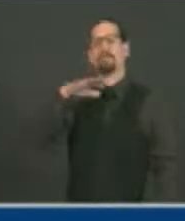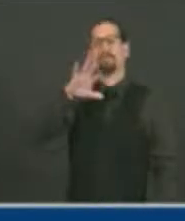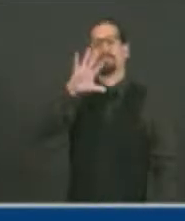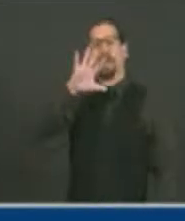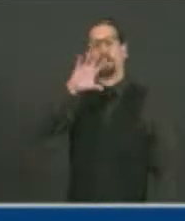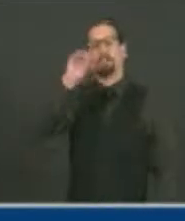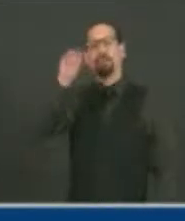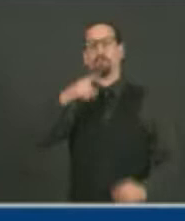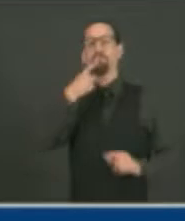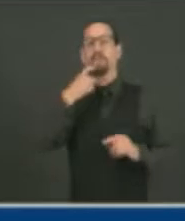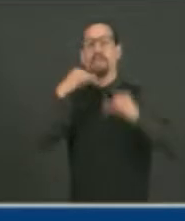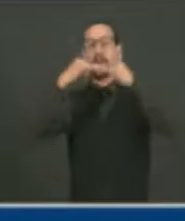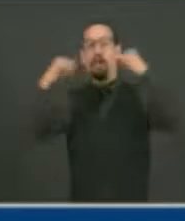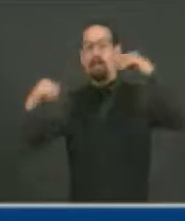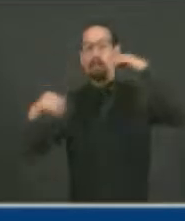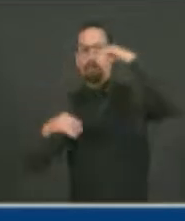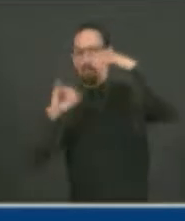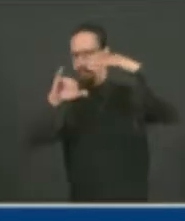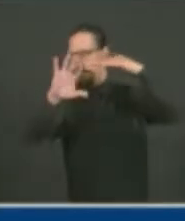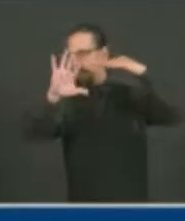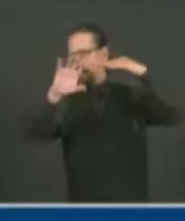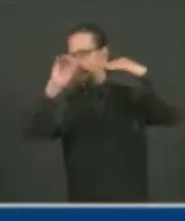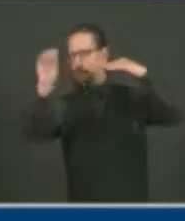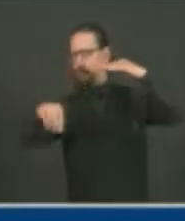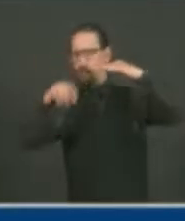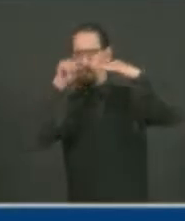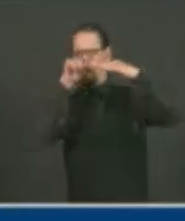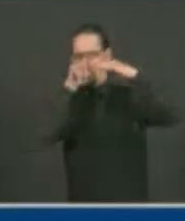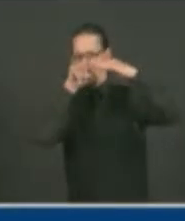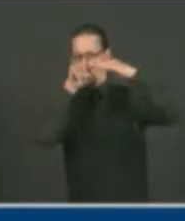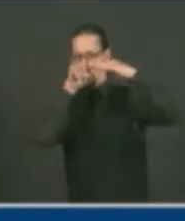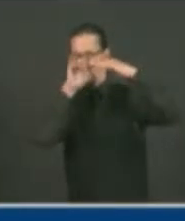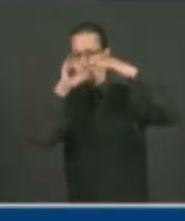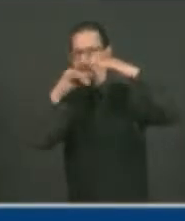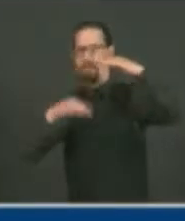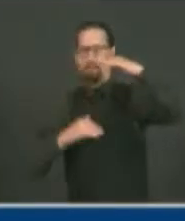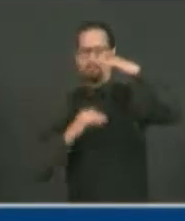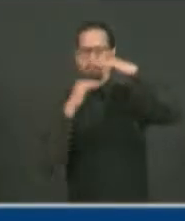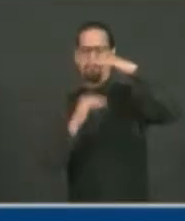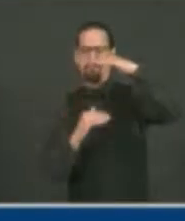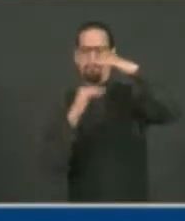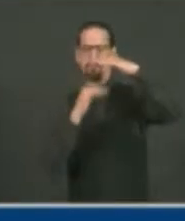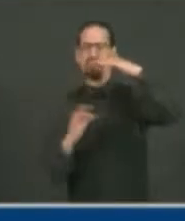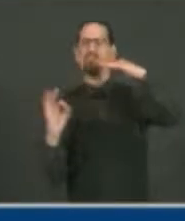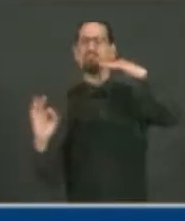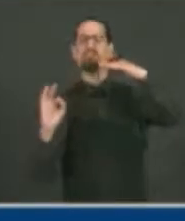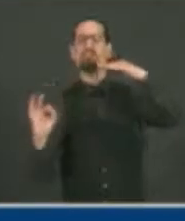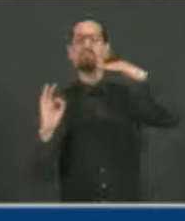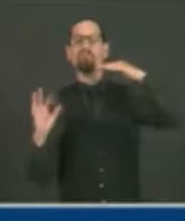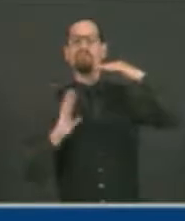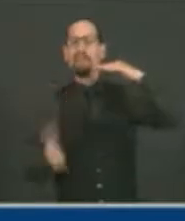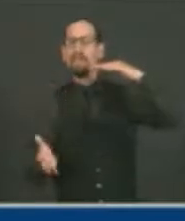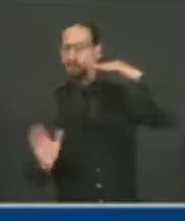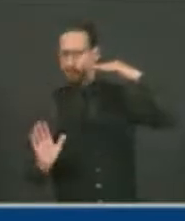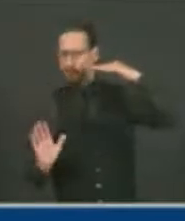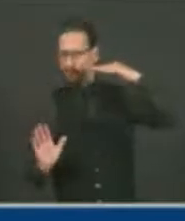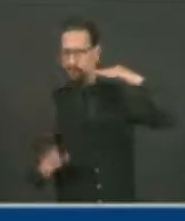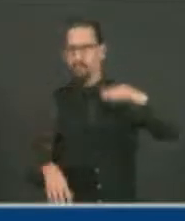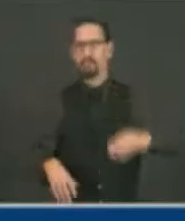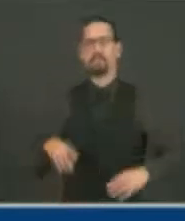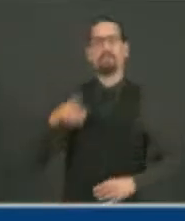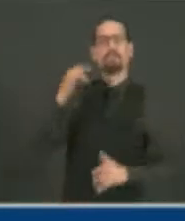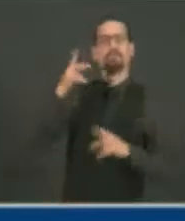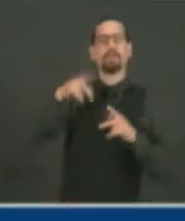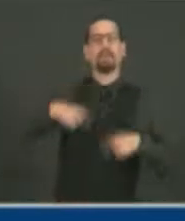travel restriction if folks are coming from a state with greater than 5% positive. In the middle